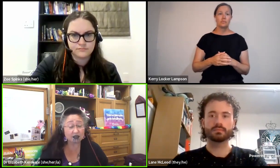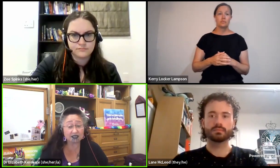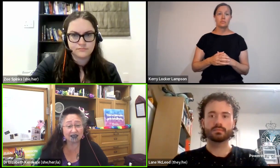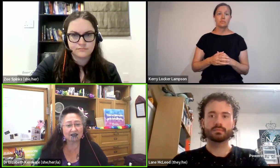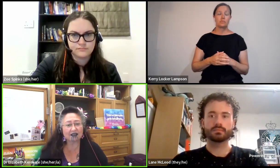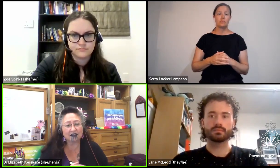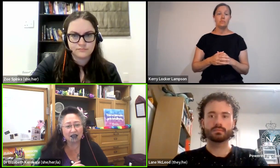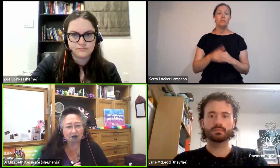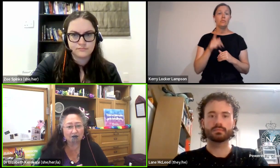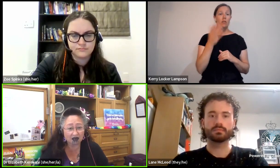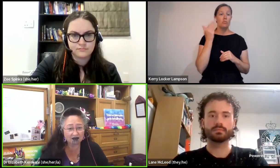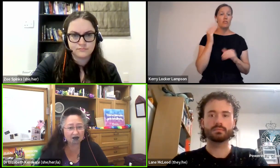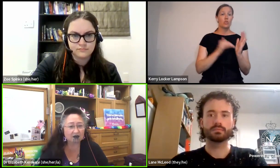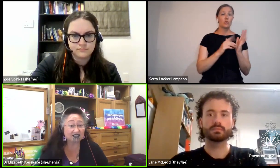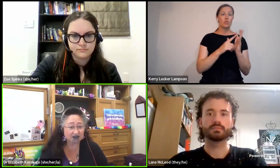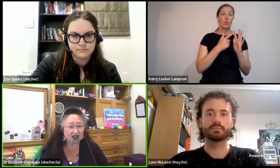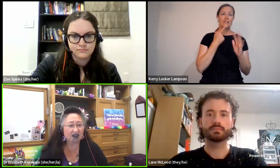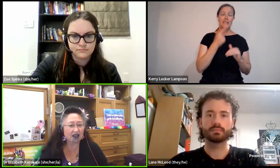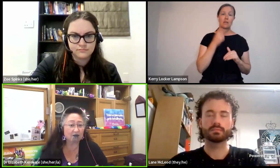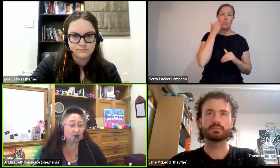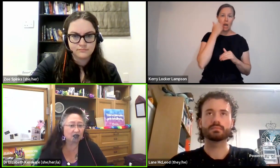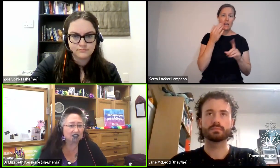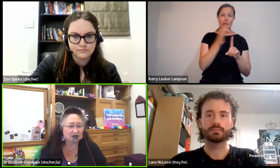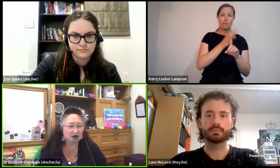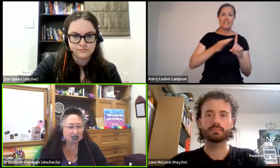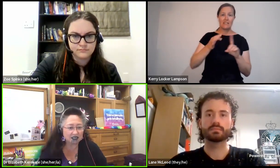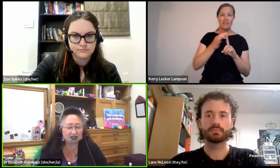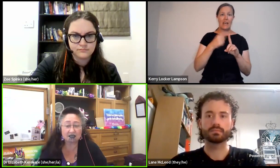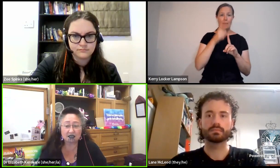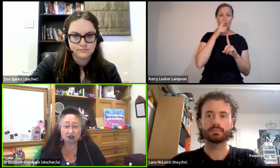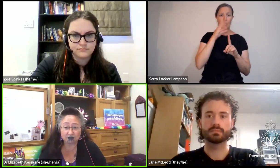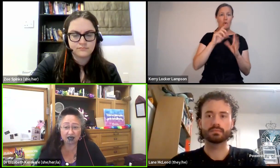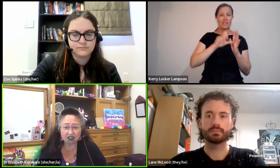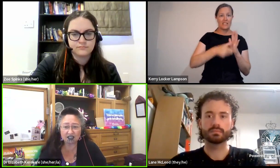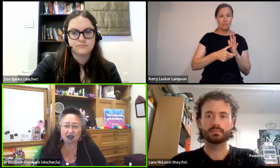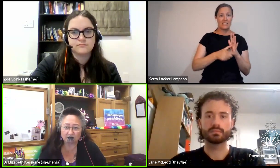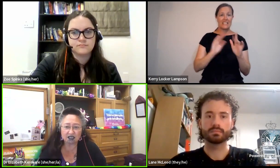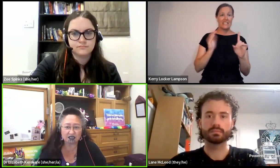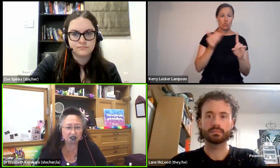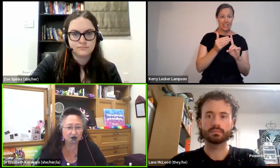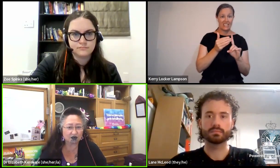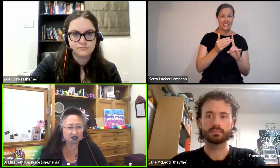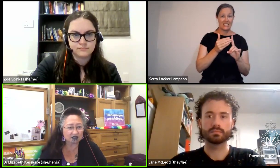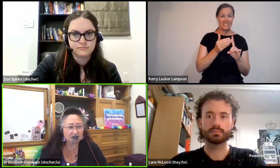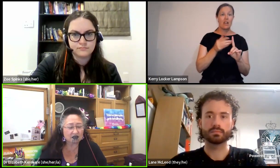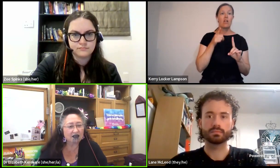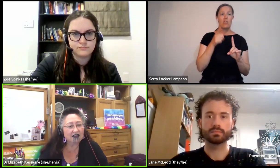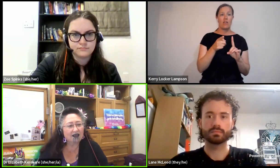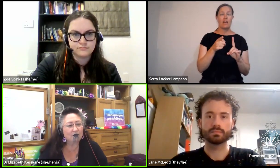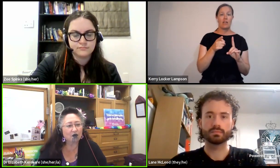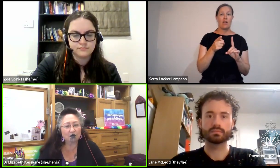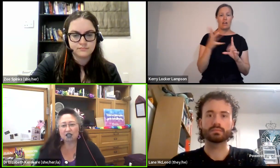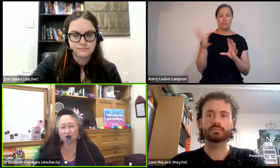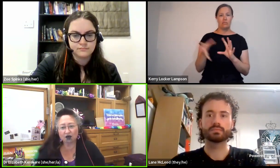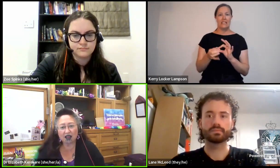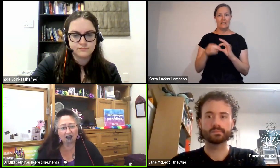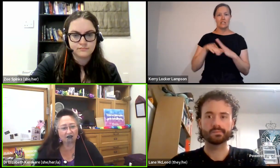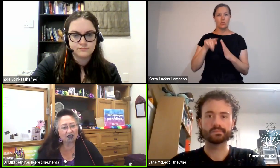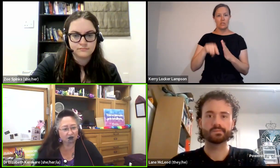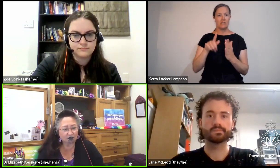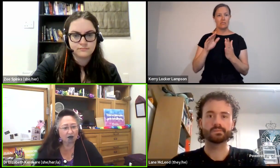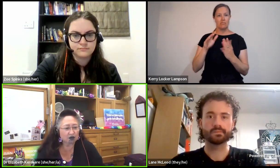As Zoe said, the Māori, Pasifika and people with disabilities strategies are written into this. What we